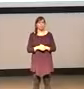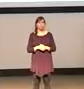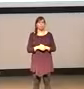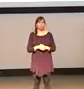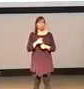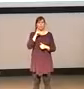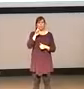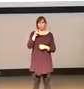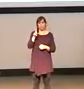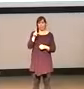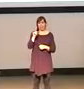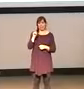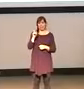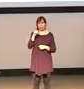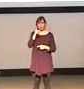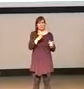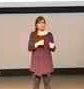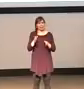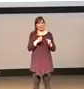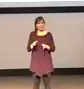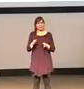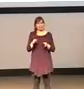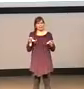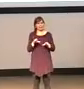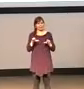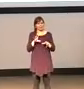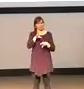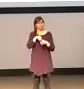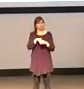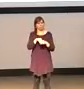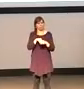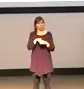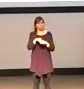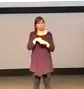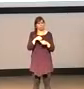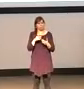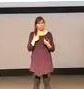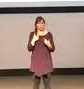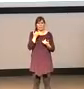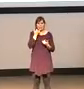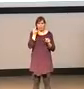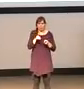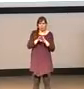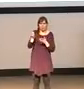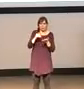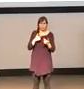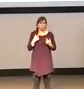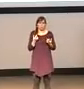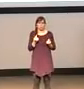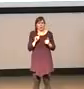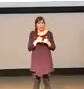Hitinder for his planning activities on the planning to deal with COVID going forward.